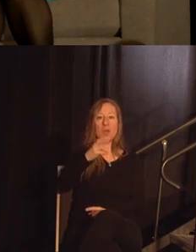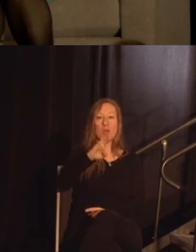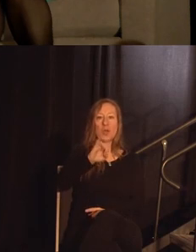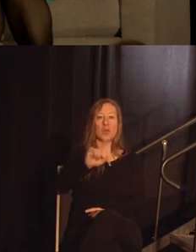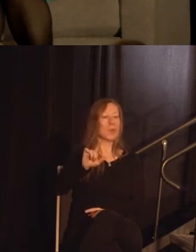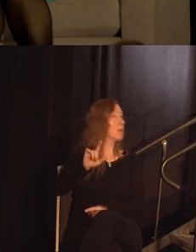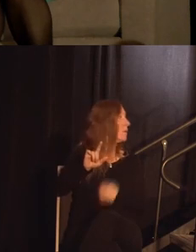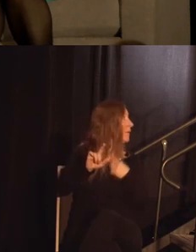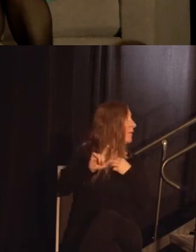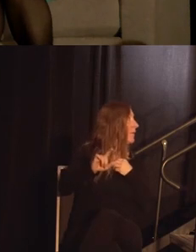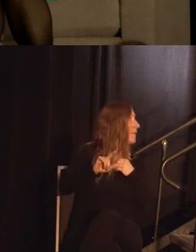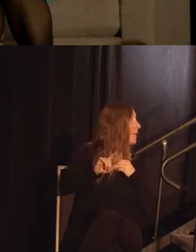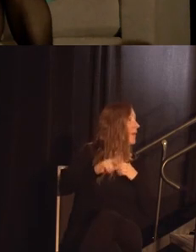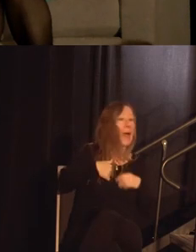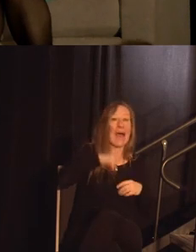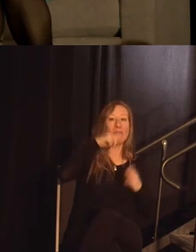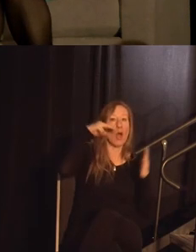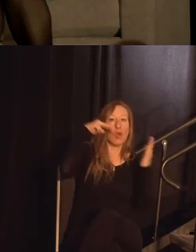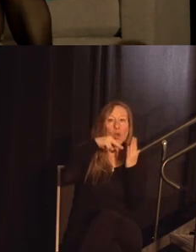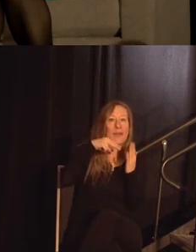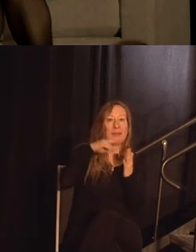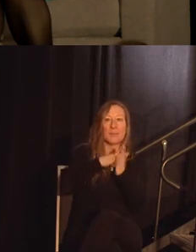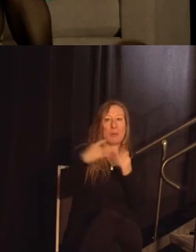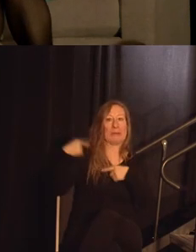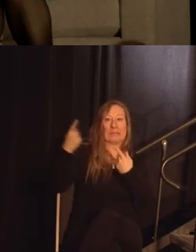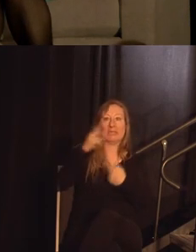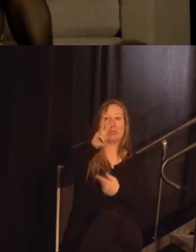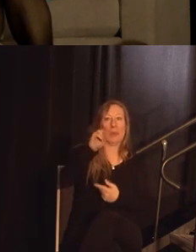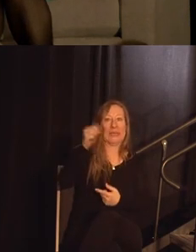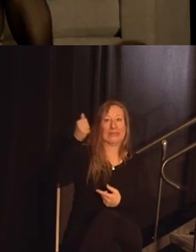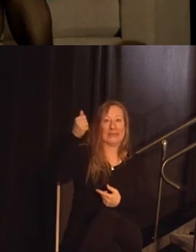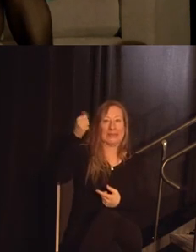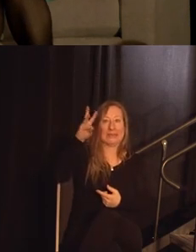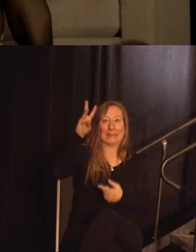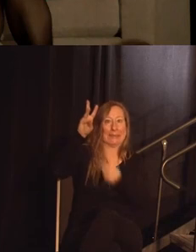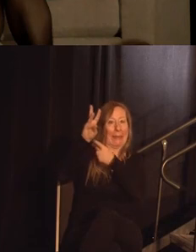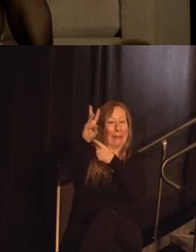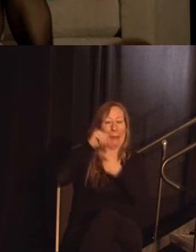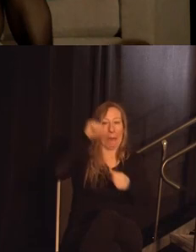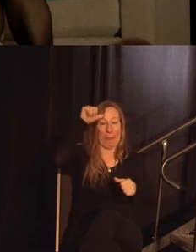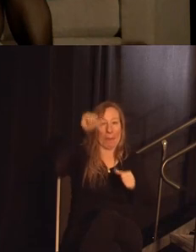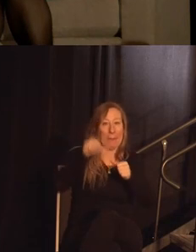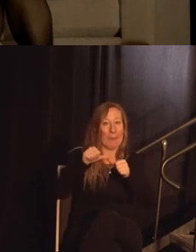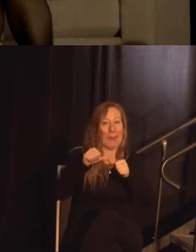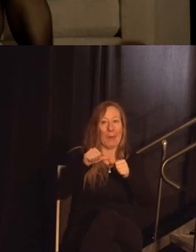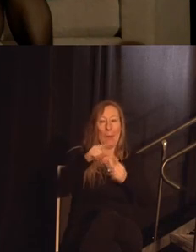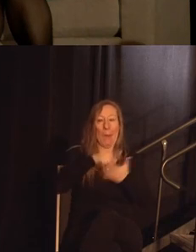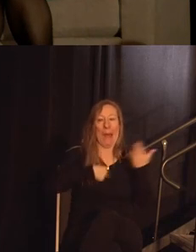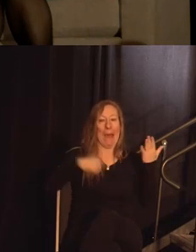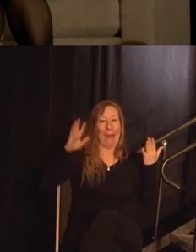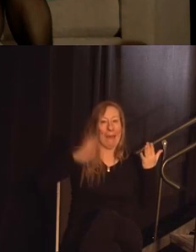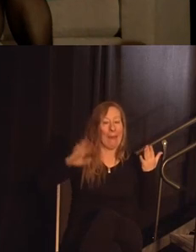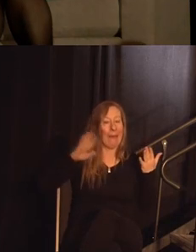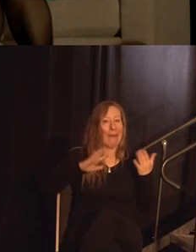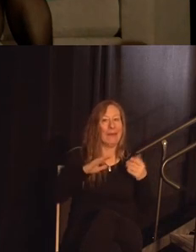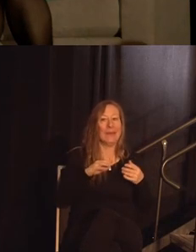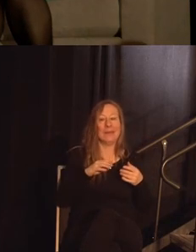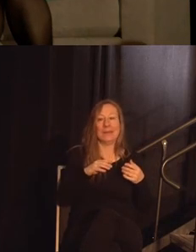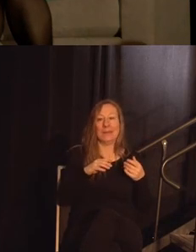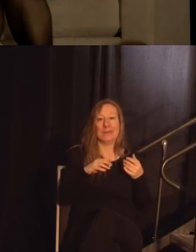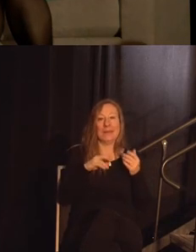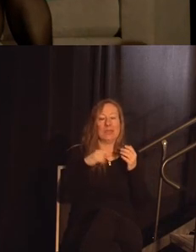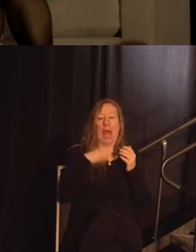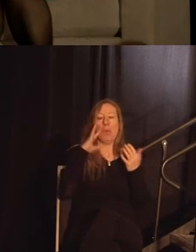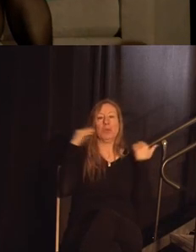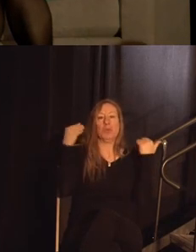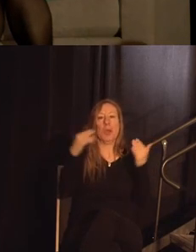I haven't looked at this book. Like, this came out in 2016 and I don't remember what's in it. So this is gonna be fun. And I don't remember what I used to read from, so I'm just gonna read the first